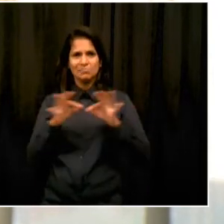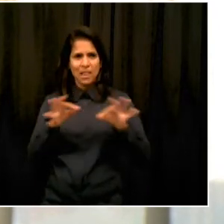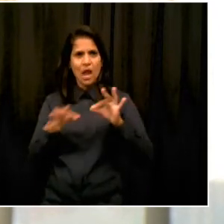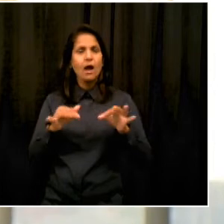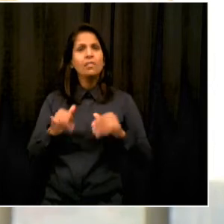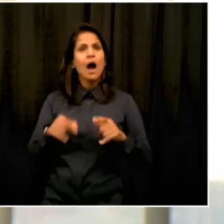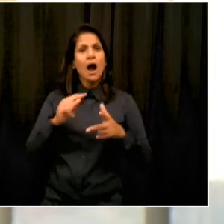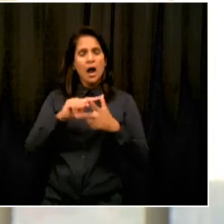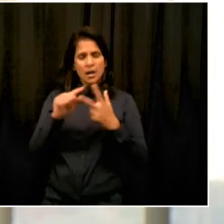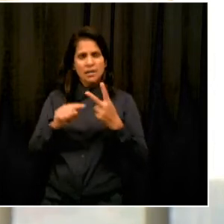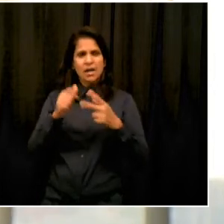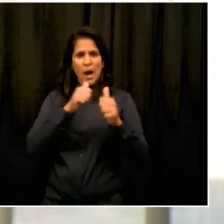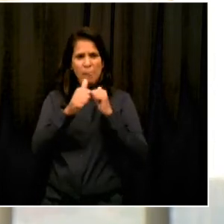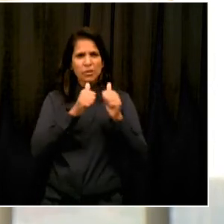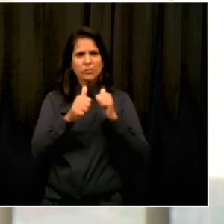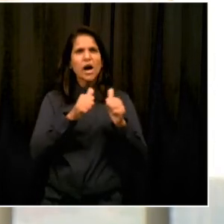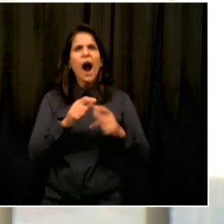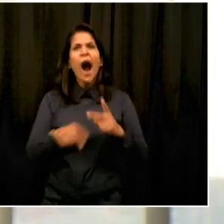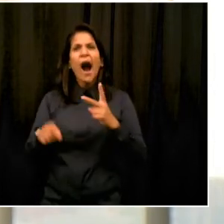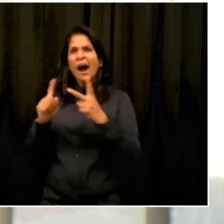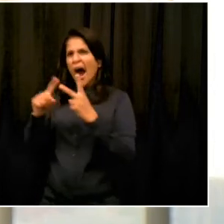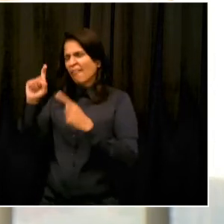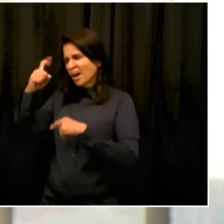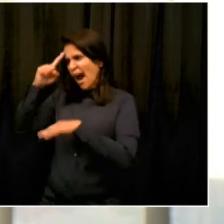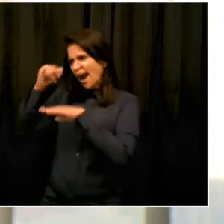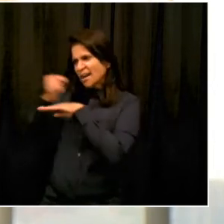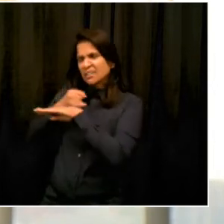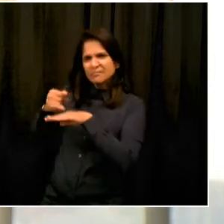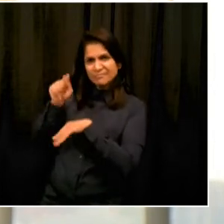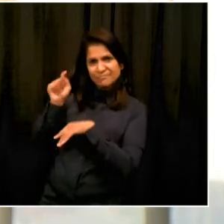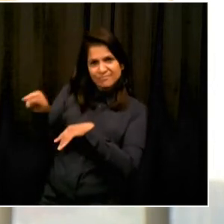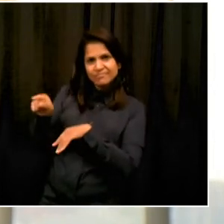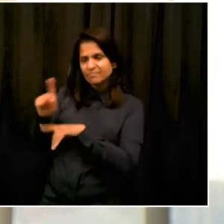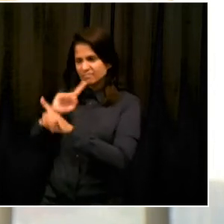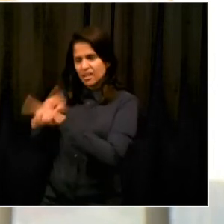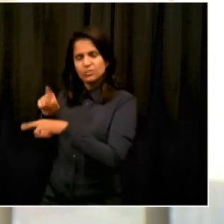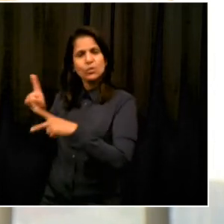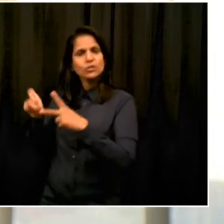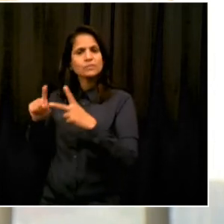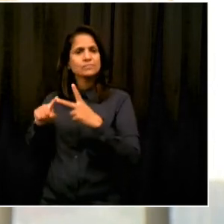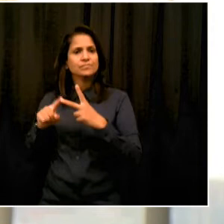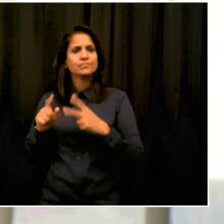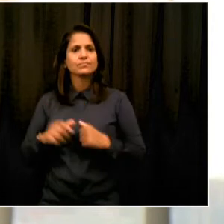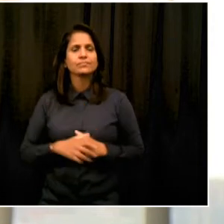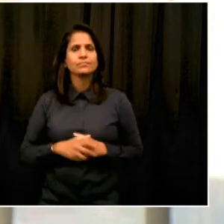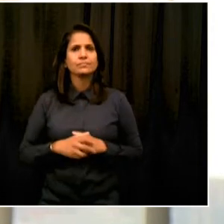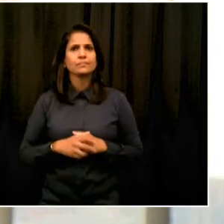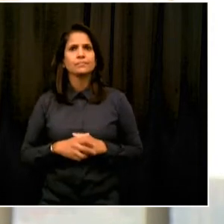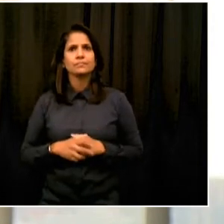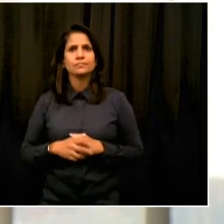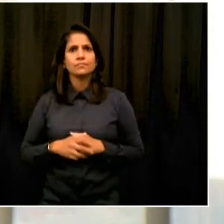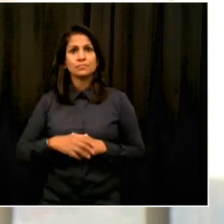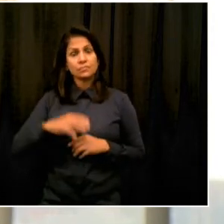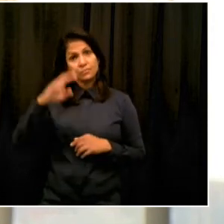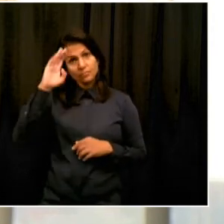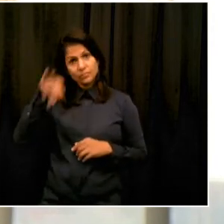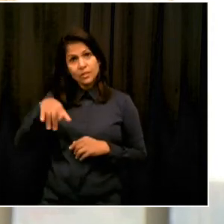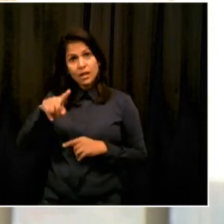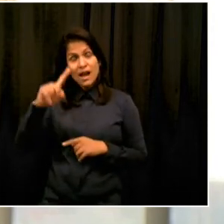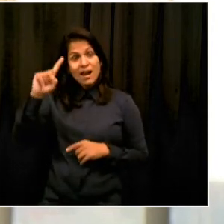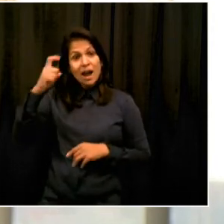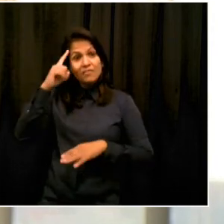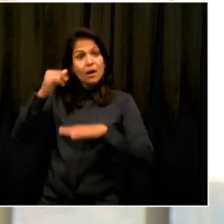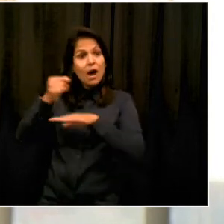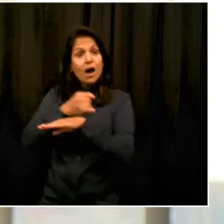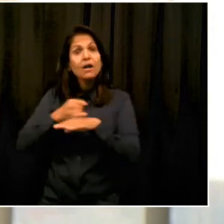happening on Governor's Island. Remember, we talked about Governor's Island back in what feels like ancient history, back at the time of the State of the City at the beginning